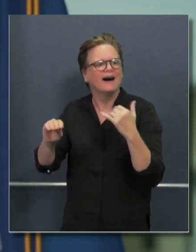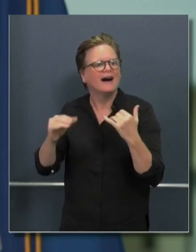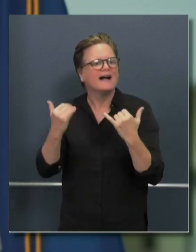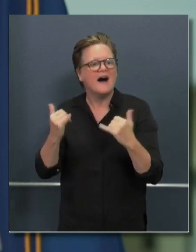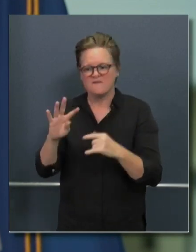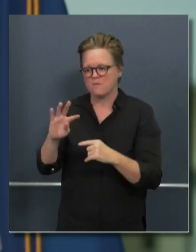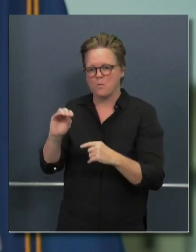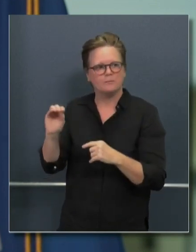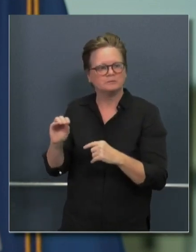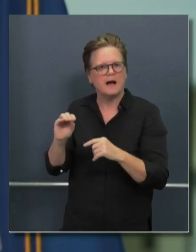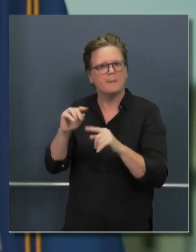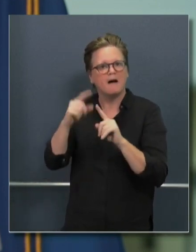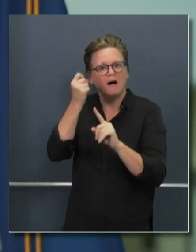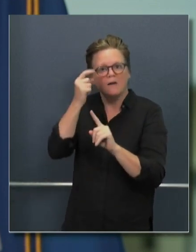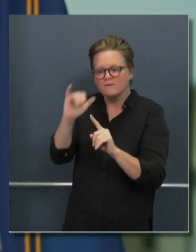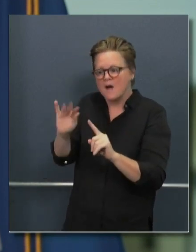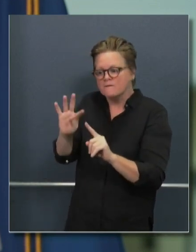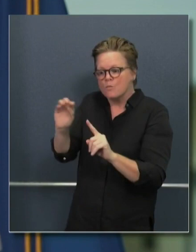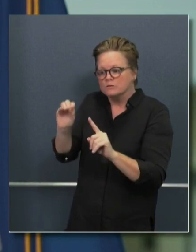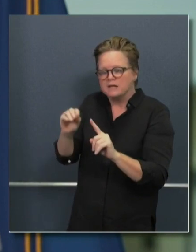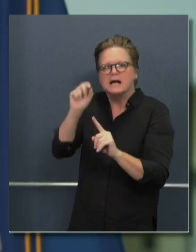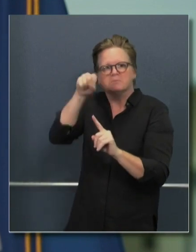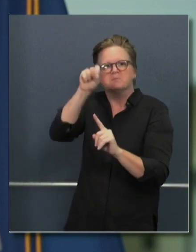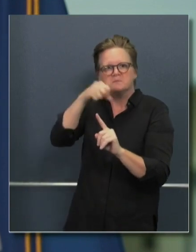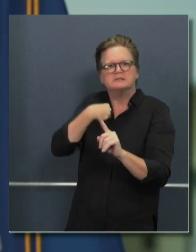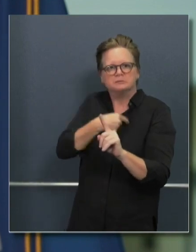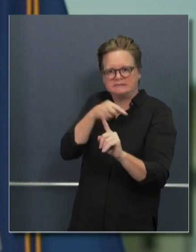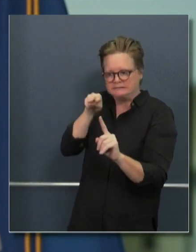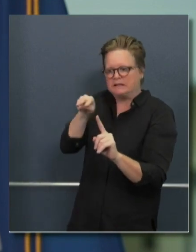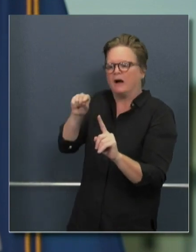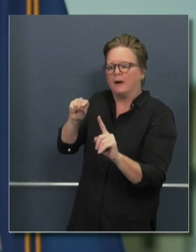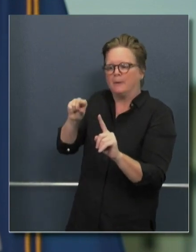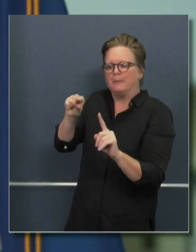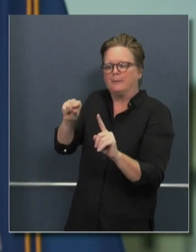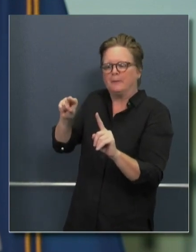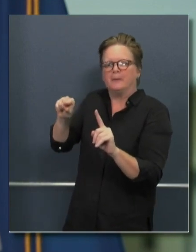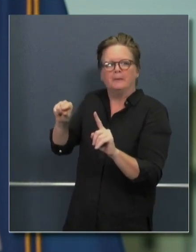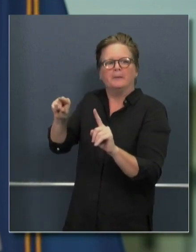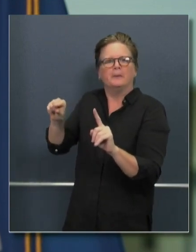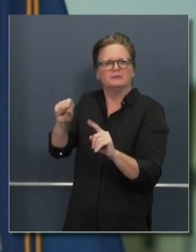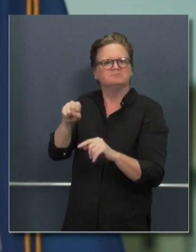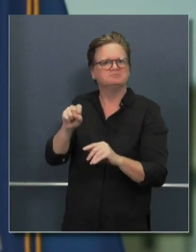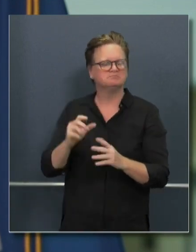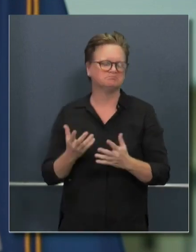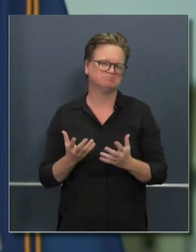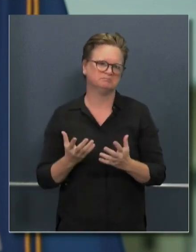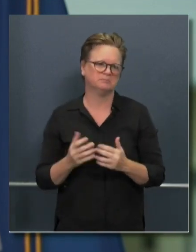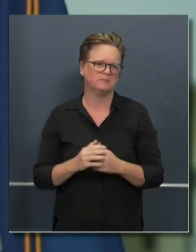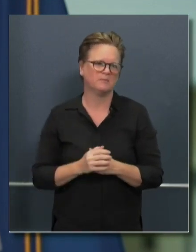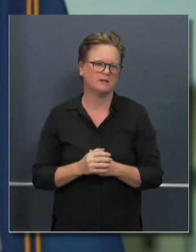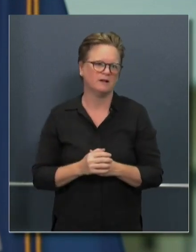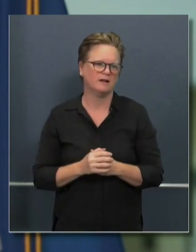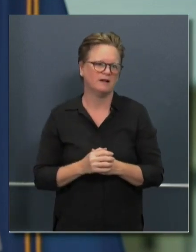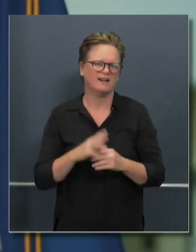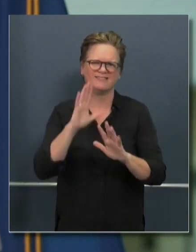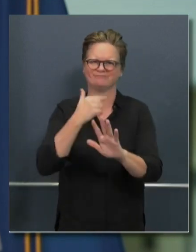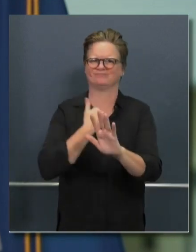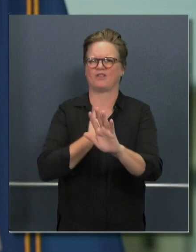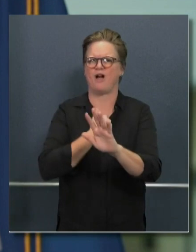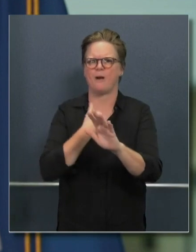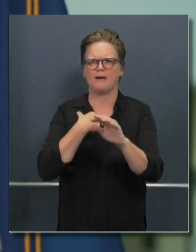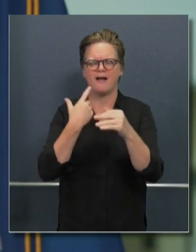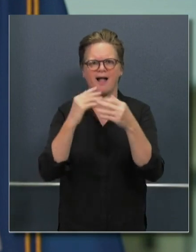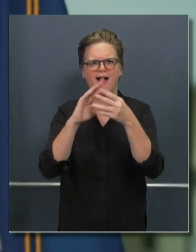are, we'll make adjustments in real time. Forgive me for being so long-winded in this answer. I'm just using this as an opportunity